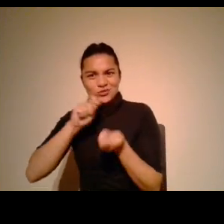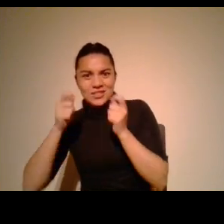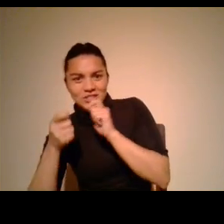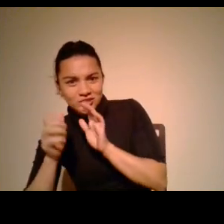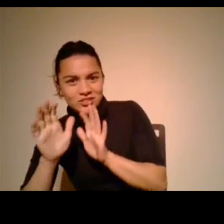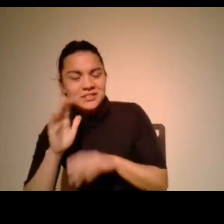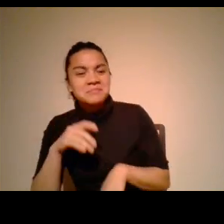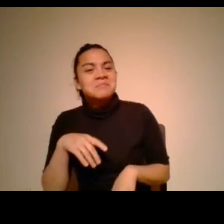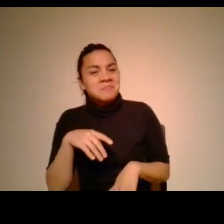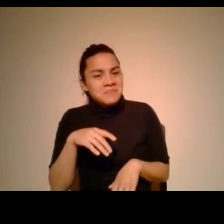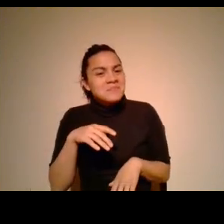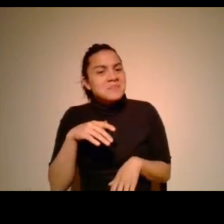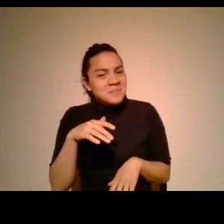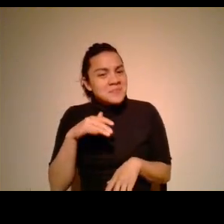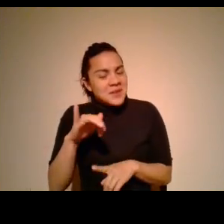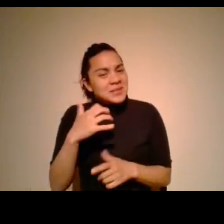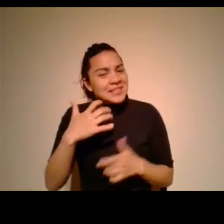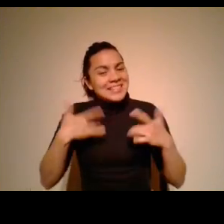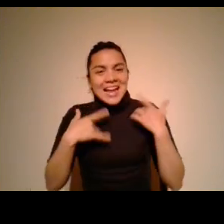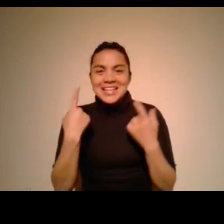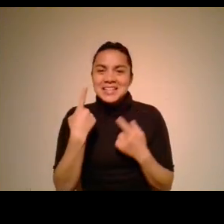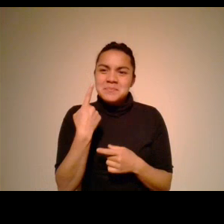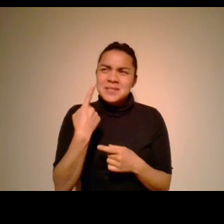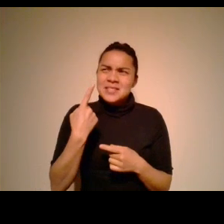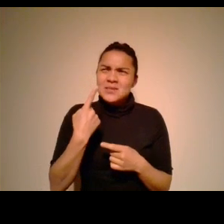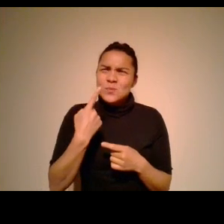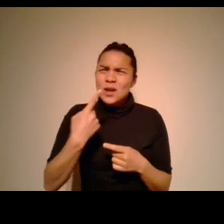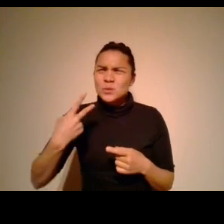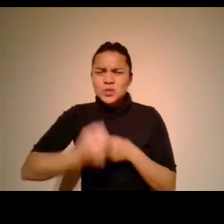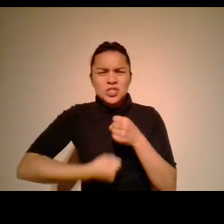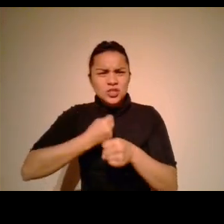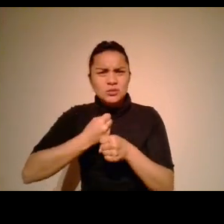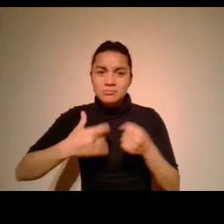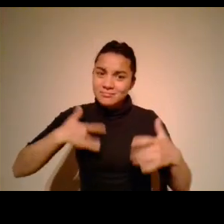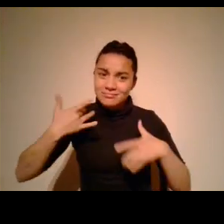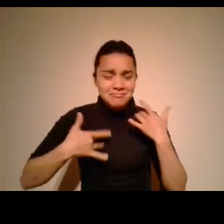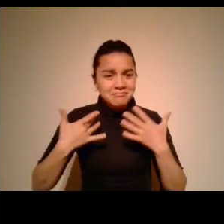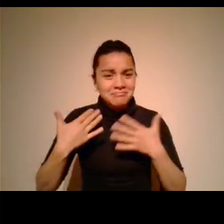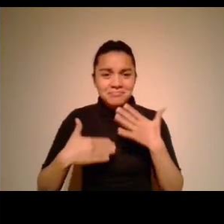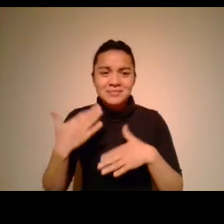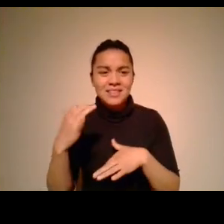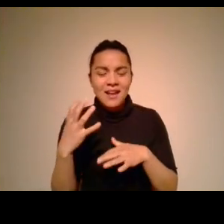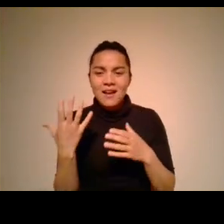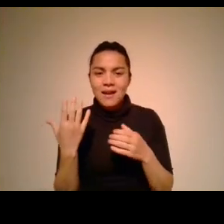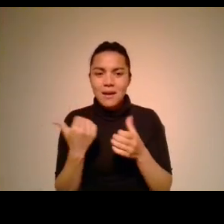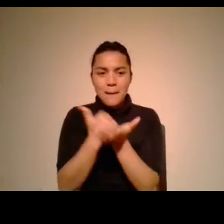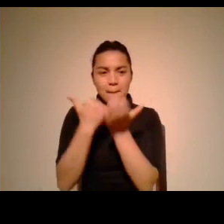year or two, and in some ways it really informed the directions that my research took after that.